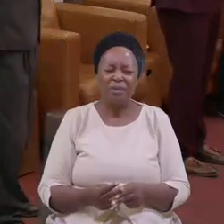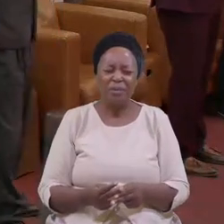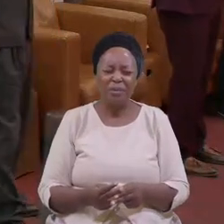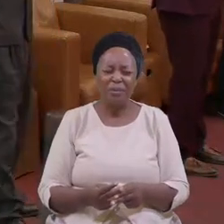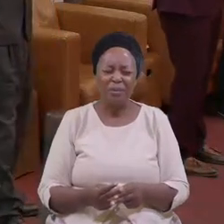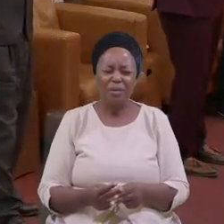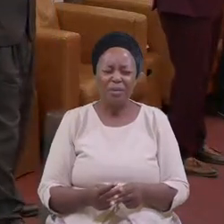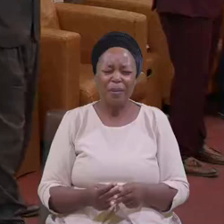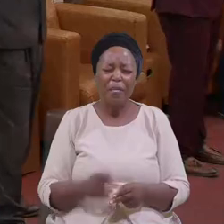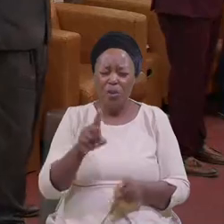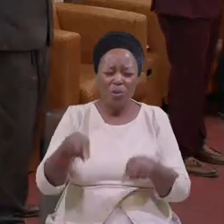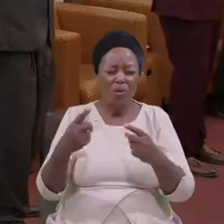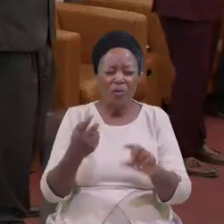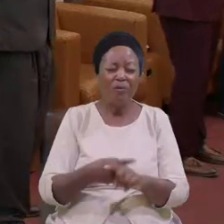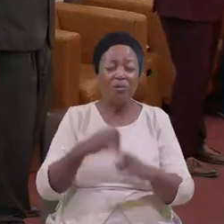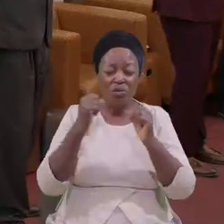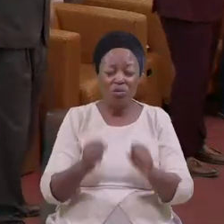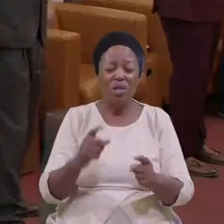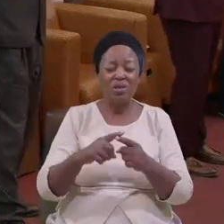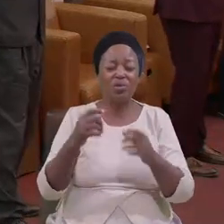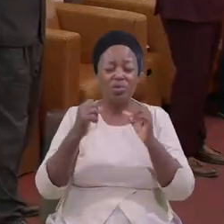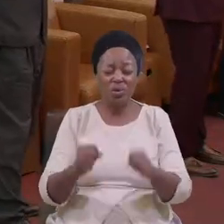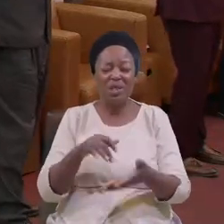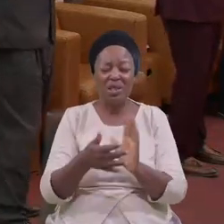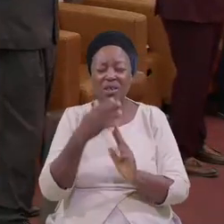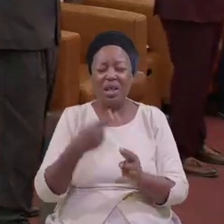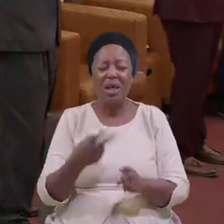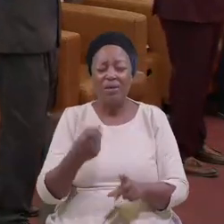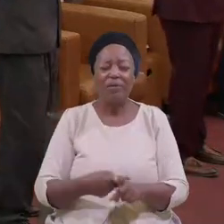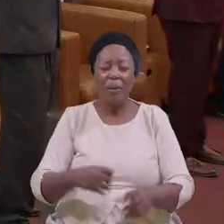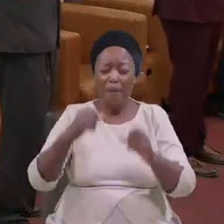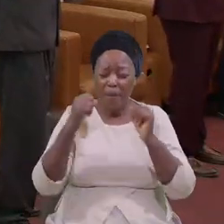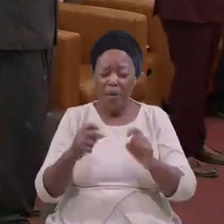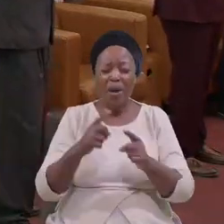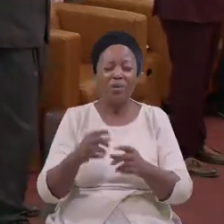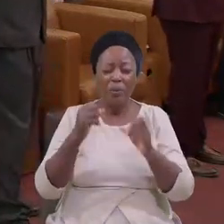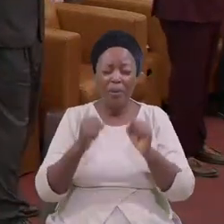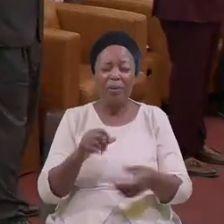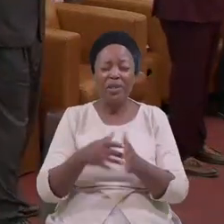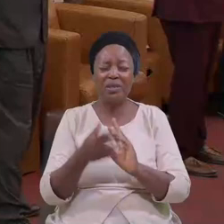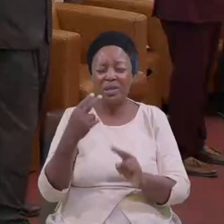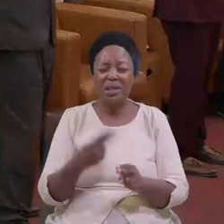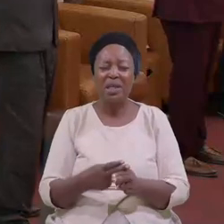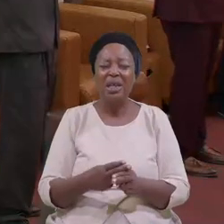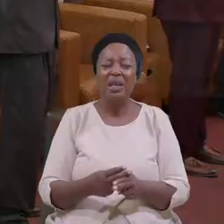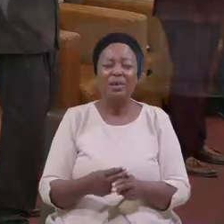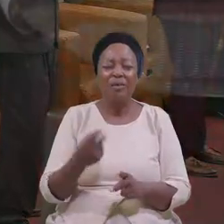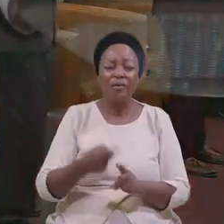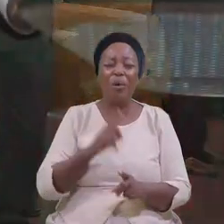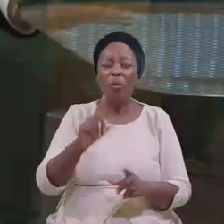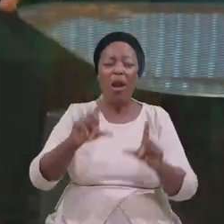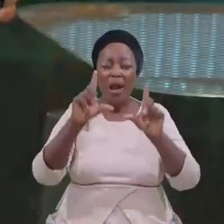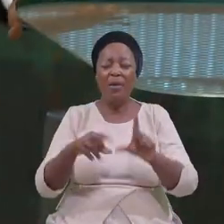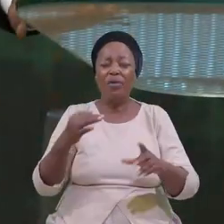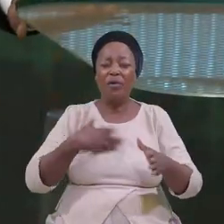You go from strength to strength, from power to power, from one level of joy